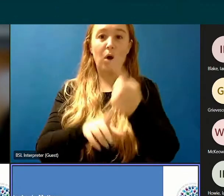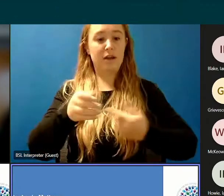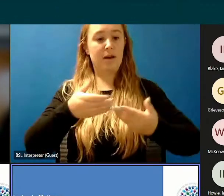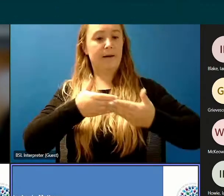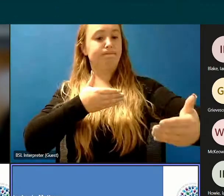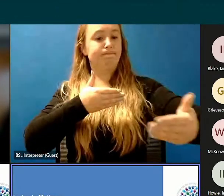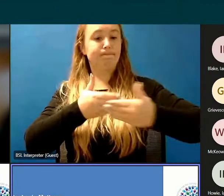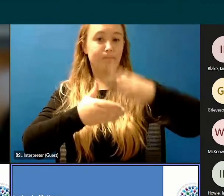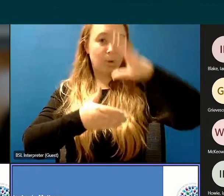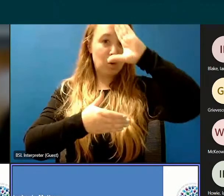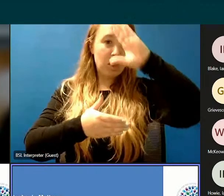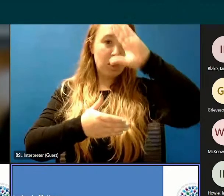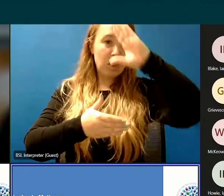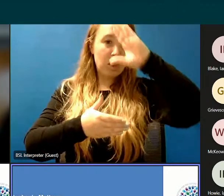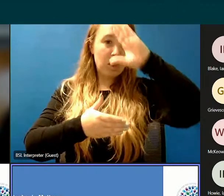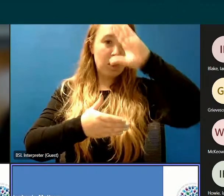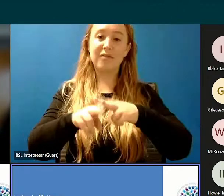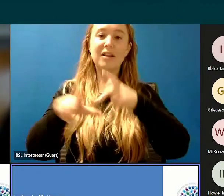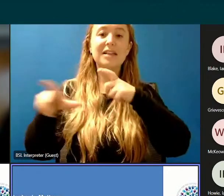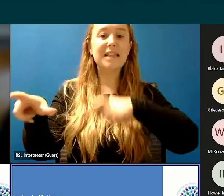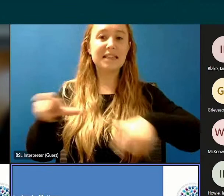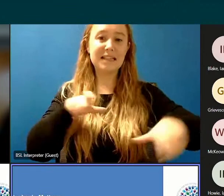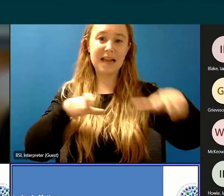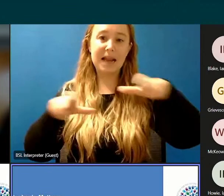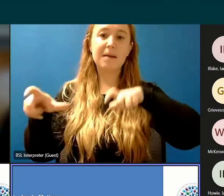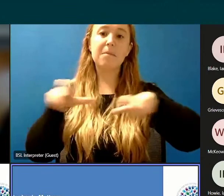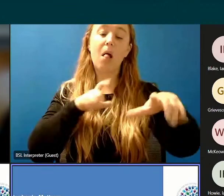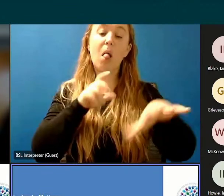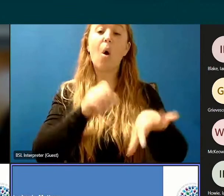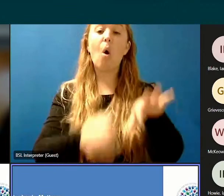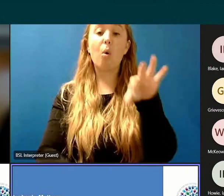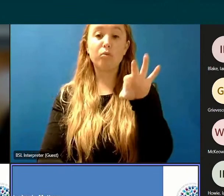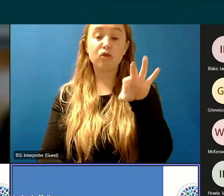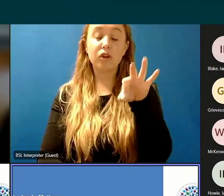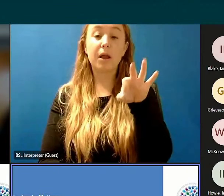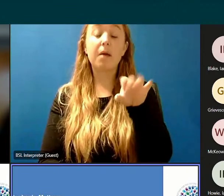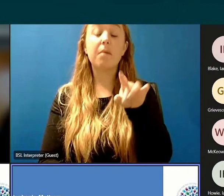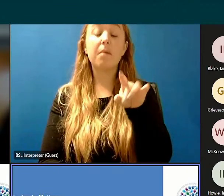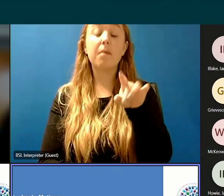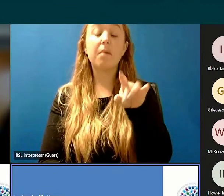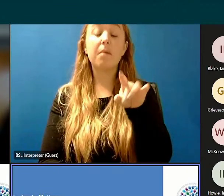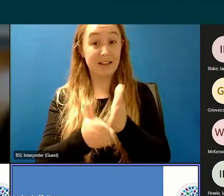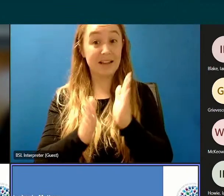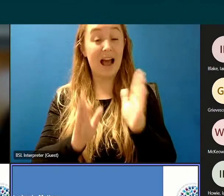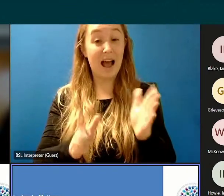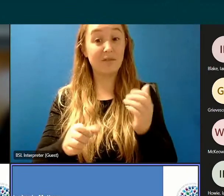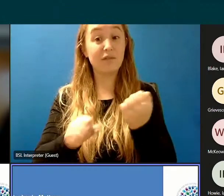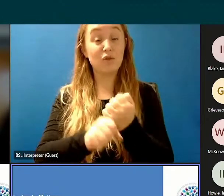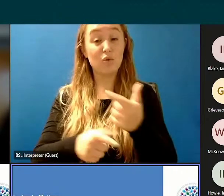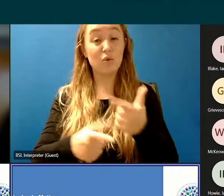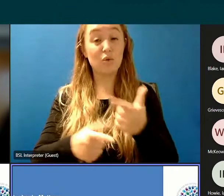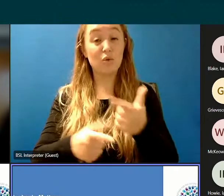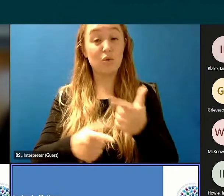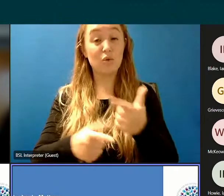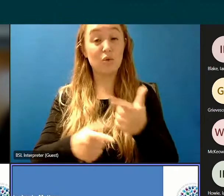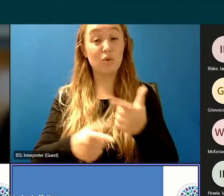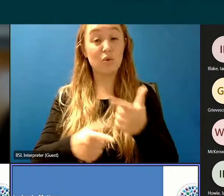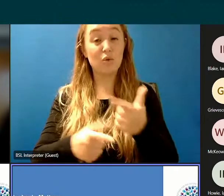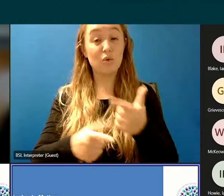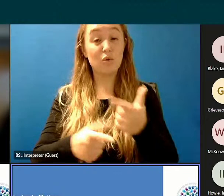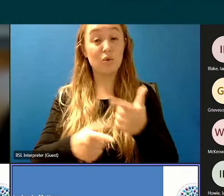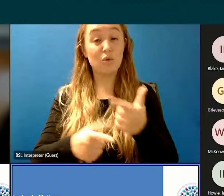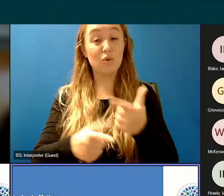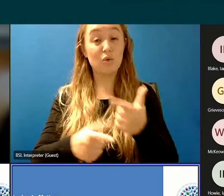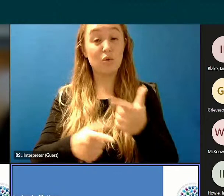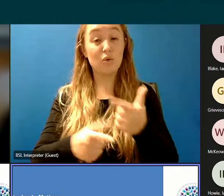a viable option for sustainability. But we definitely, as I say, there's a lot of work for us to do in terms of our overall strategy and